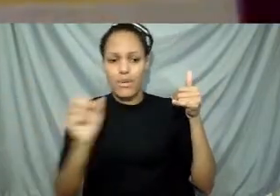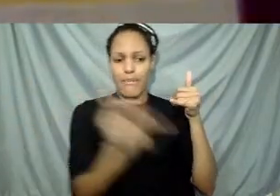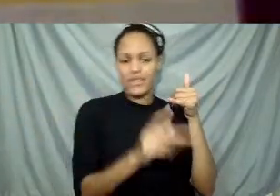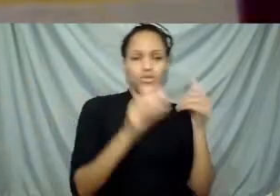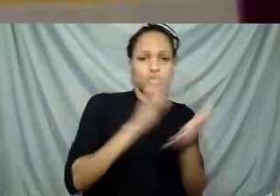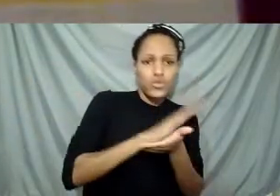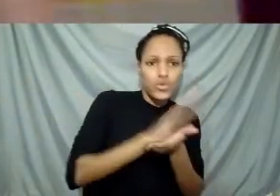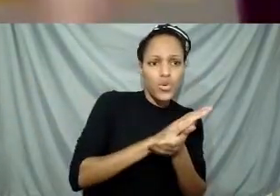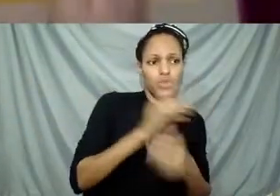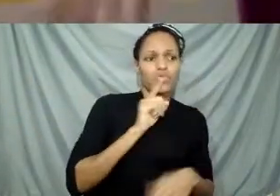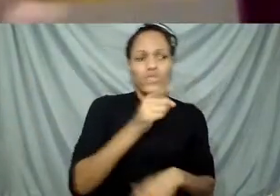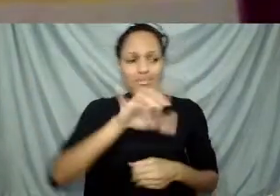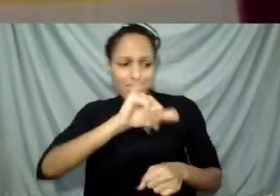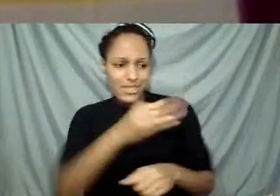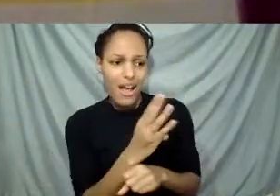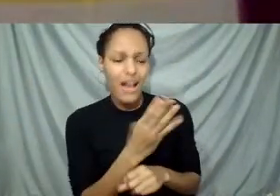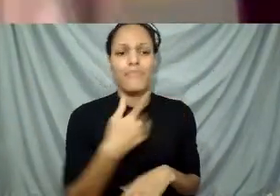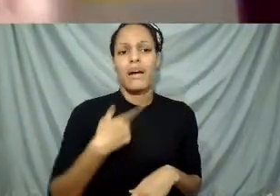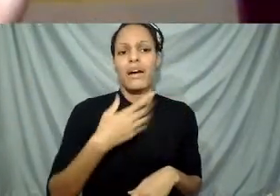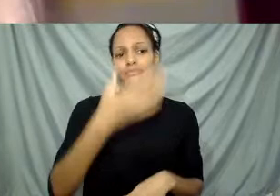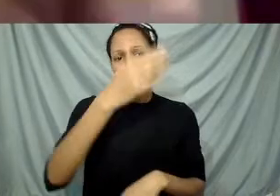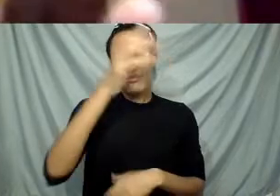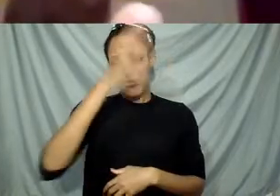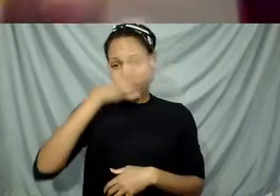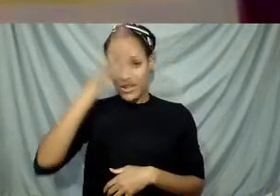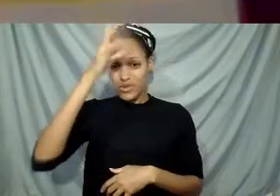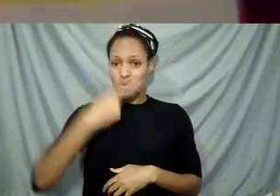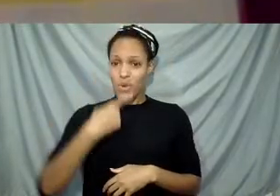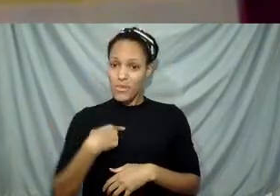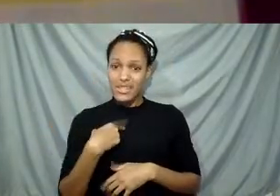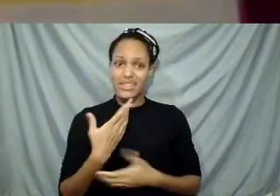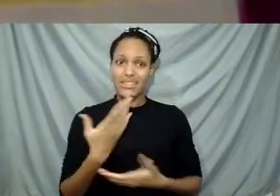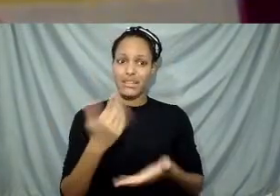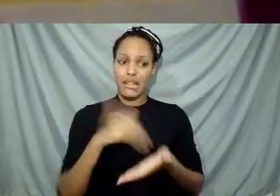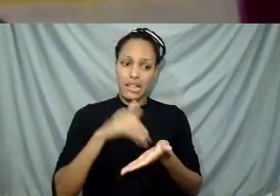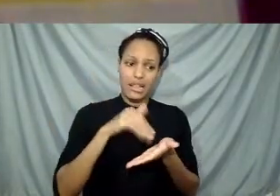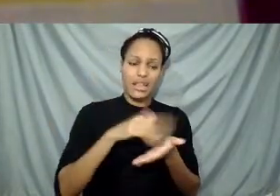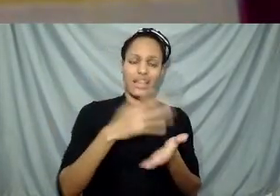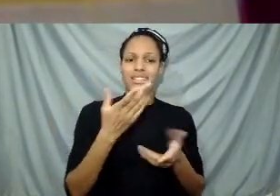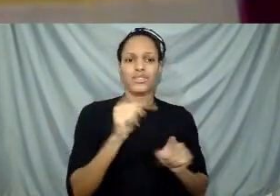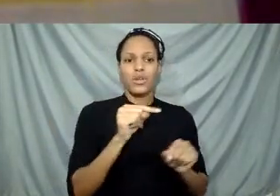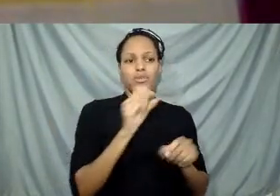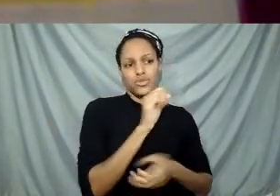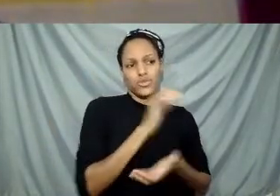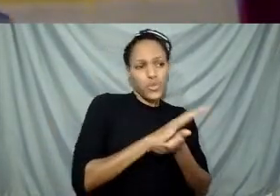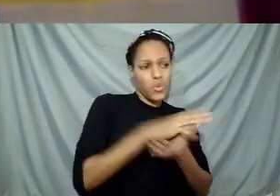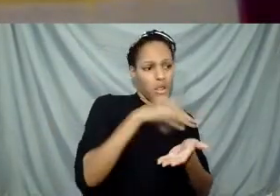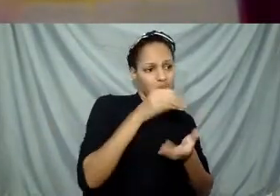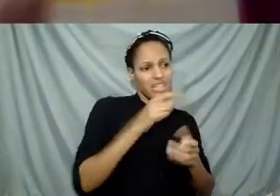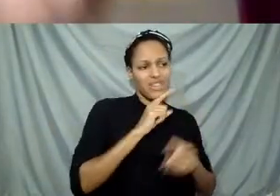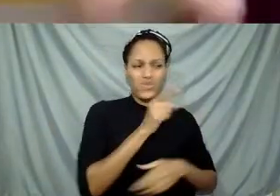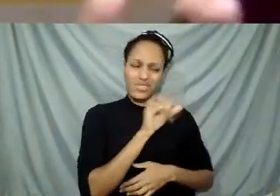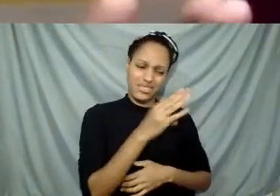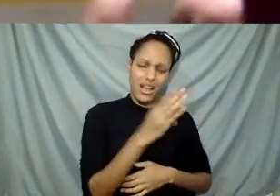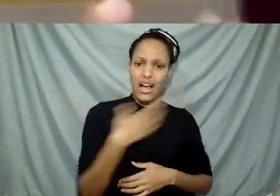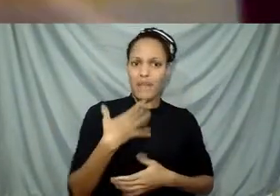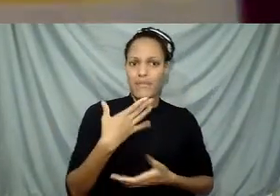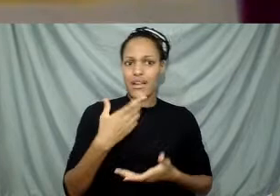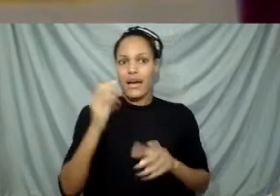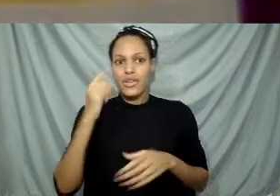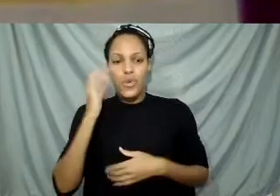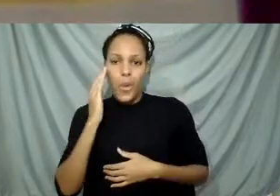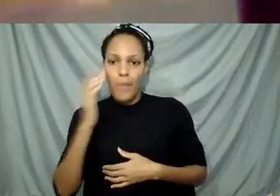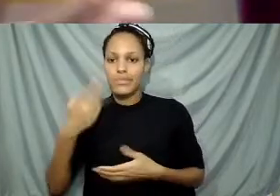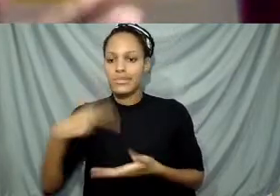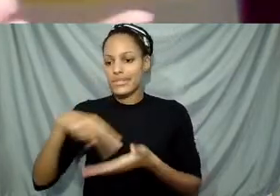real job because that's what my parents always told me. I'm about to be a psychologist. So, you know, this, what am I doing? You know, I'm supposed to dance for 10 years and